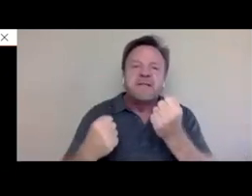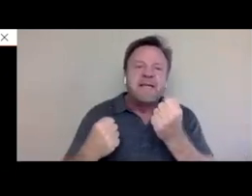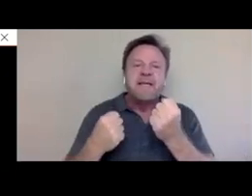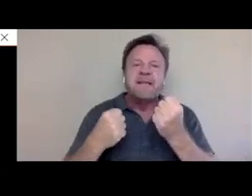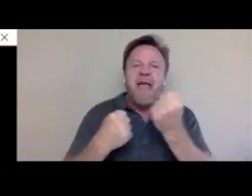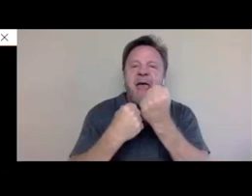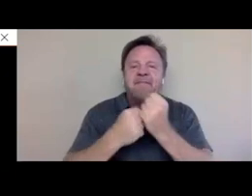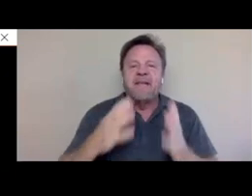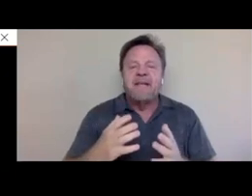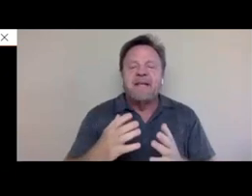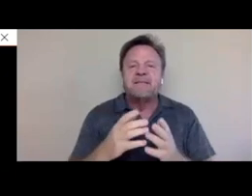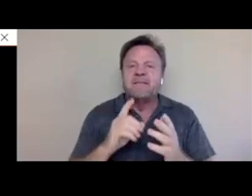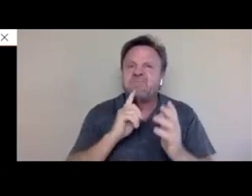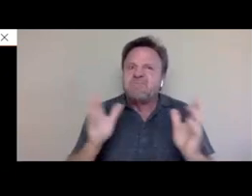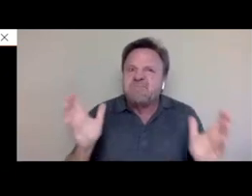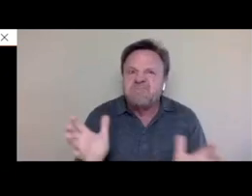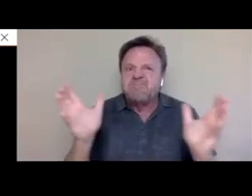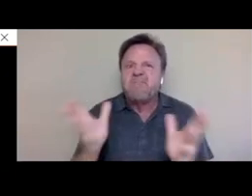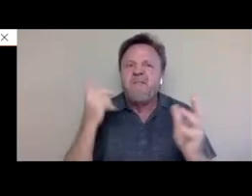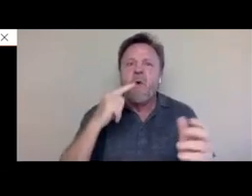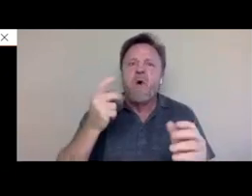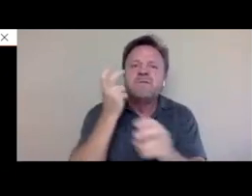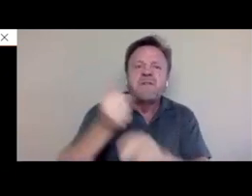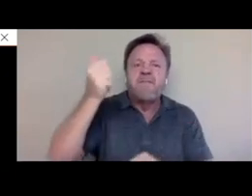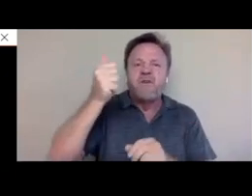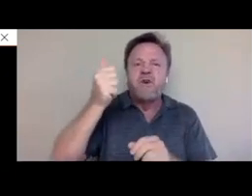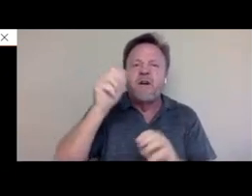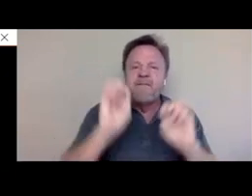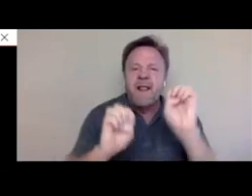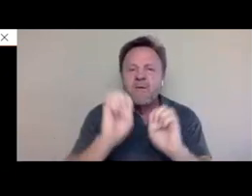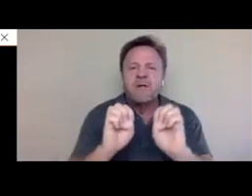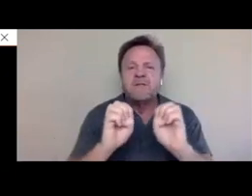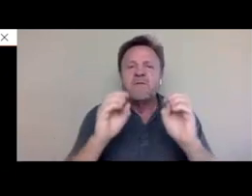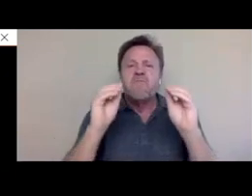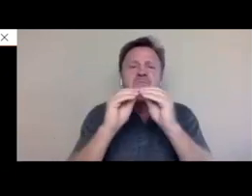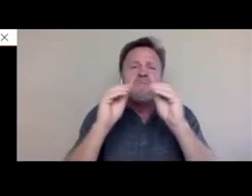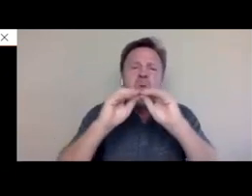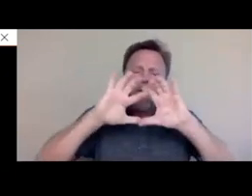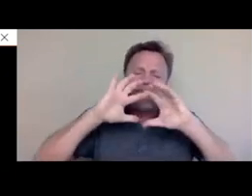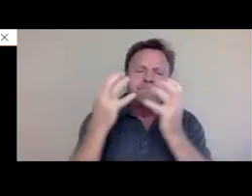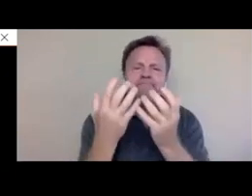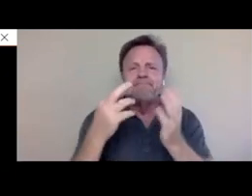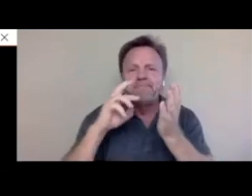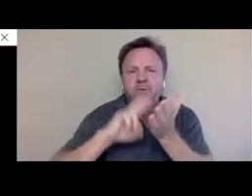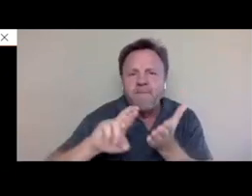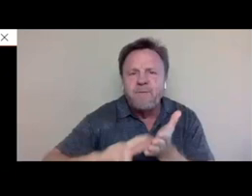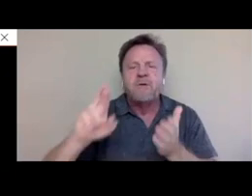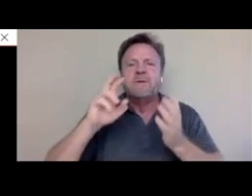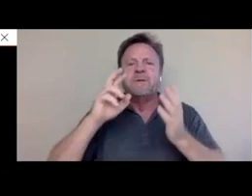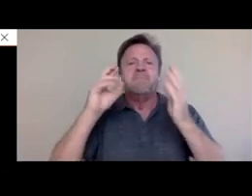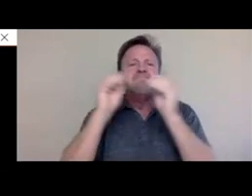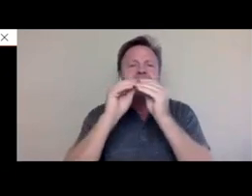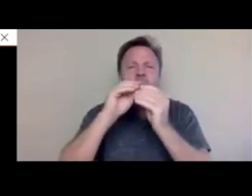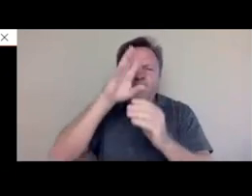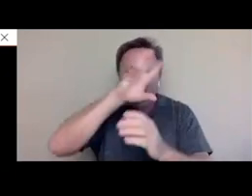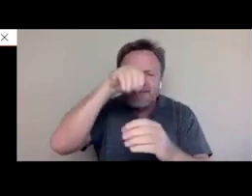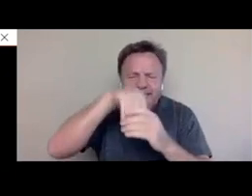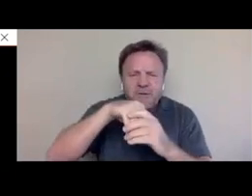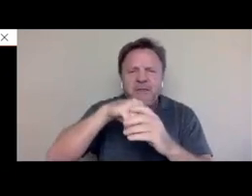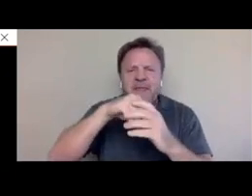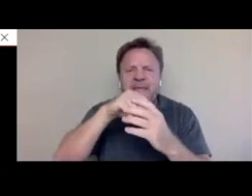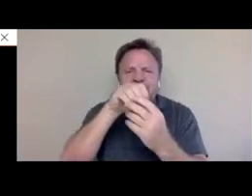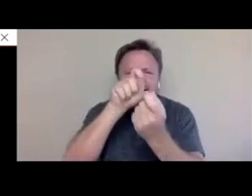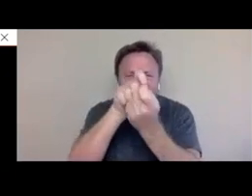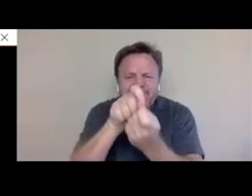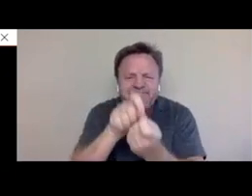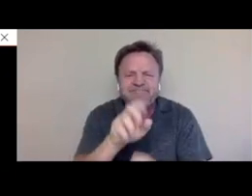for tougher evaluations, more comprehensive reviews, getting more into the data and into the details.